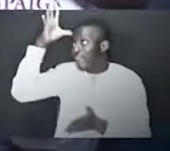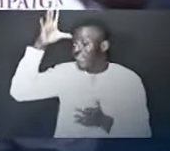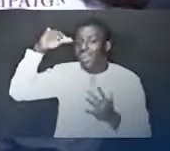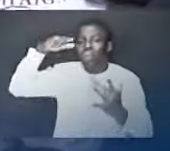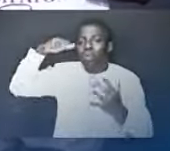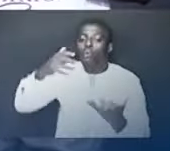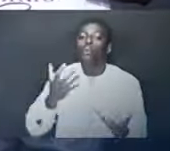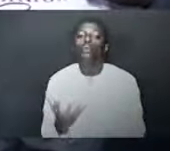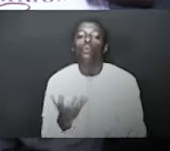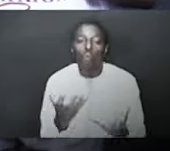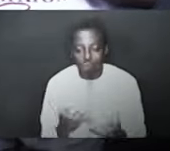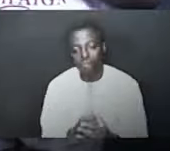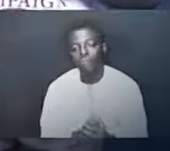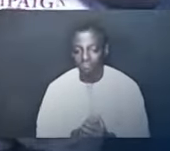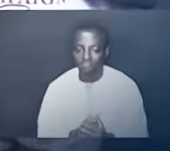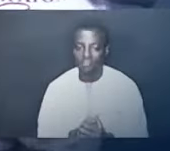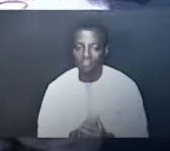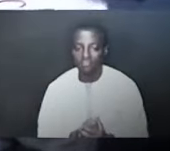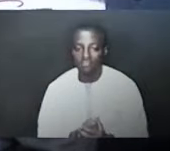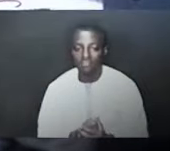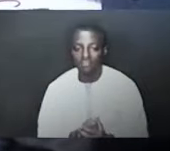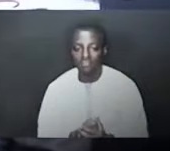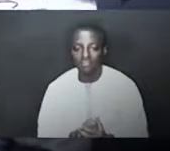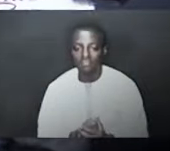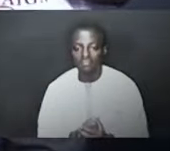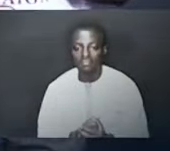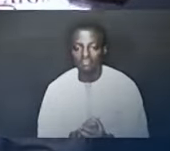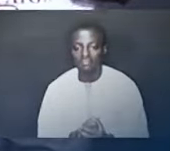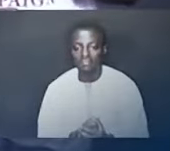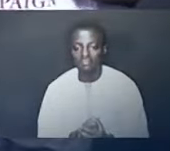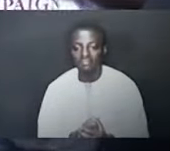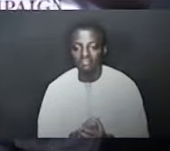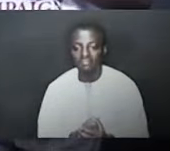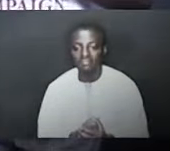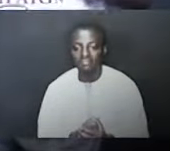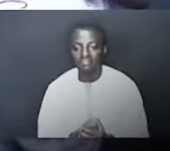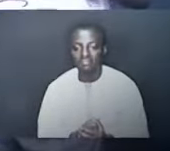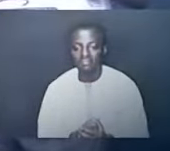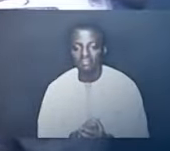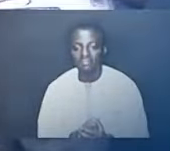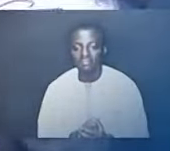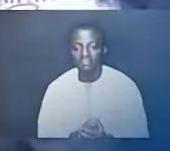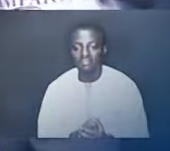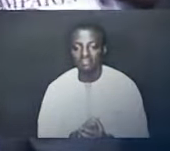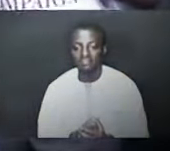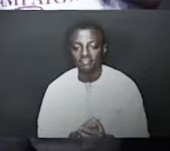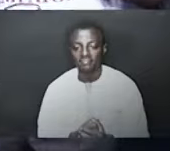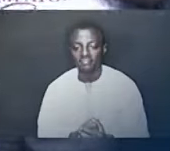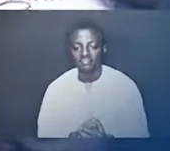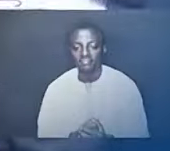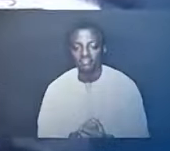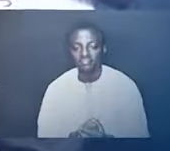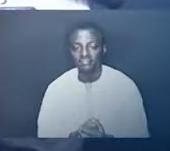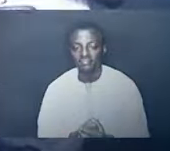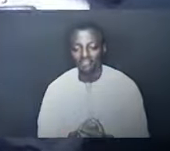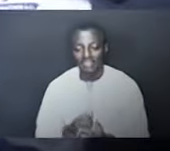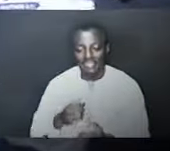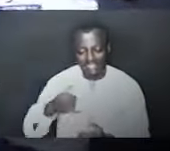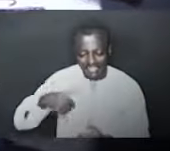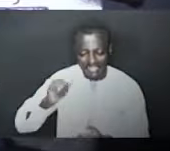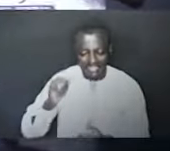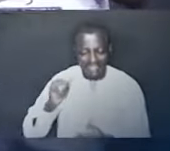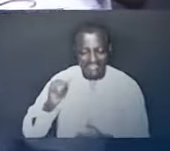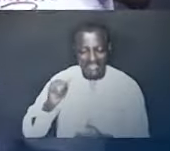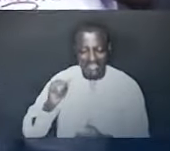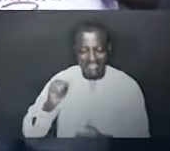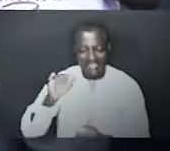cry, I'm sorry for no, but sorry, Ejano, any no cry, mo na one I was sorry, sano, and Ejano, everything. Yet a time is coming.